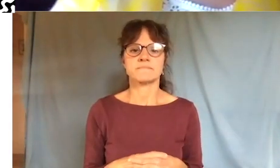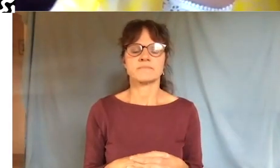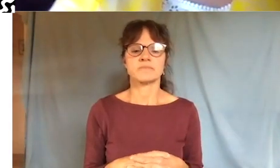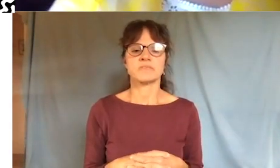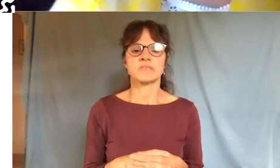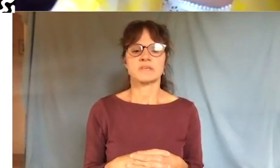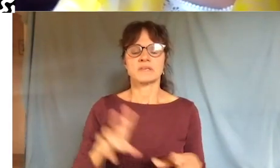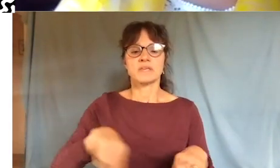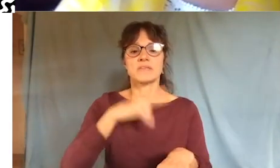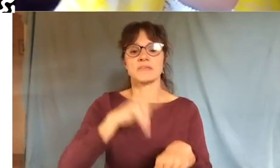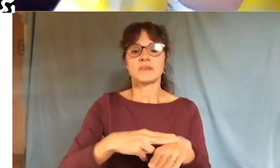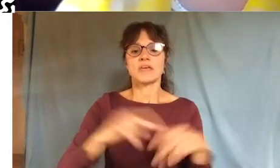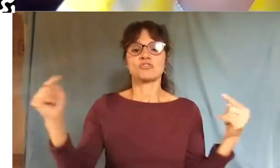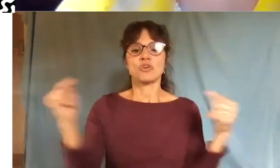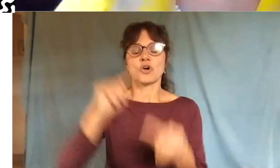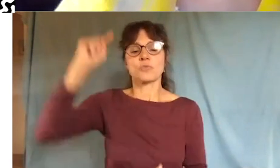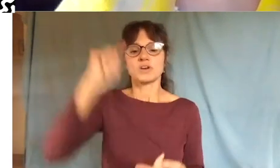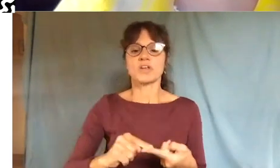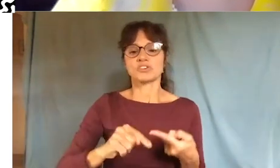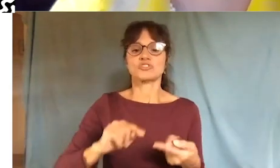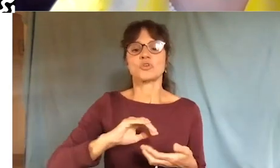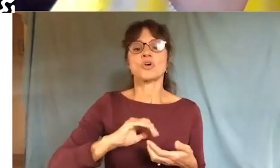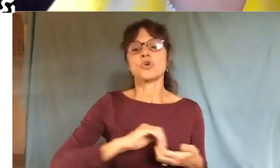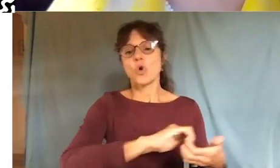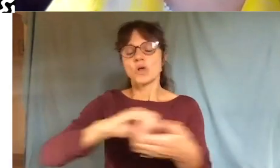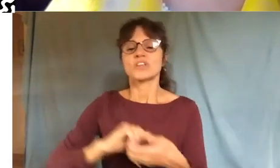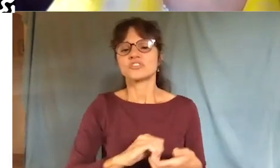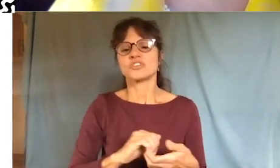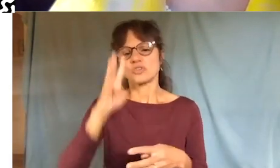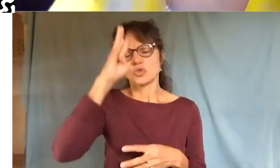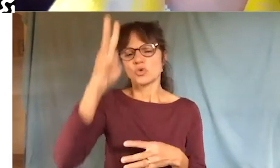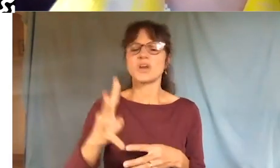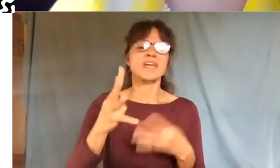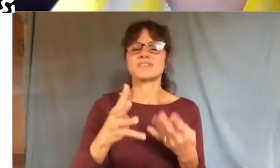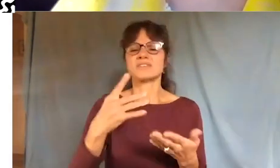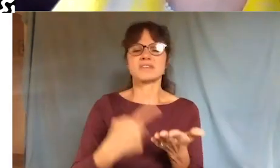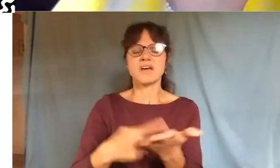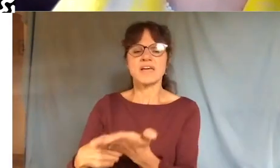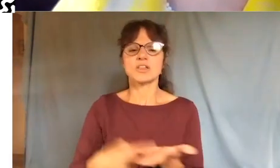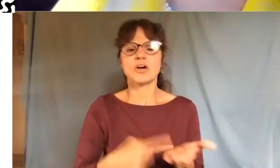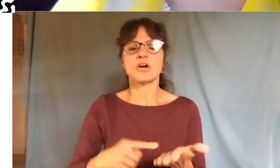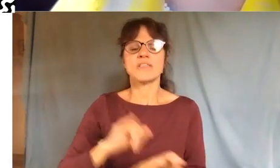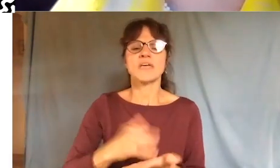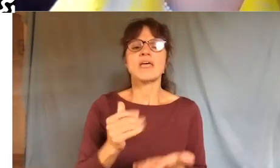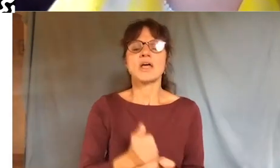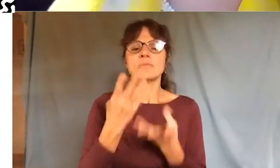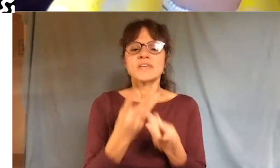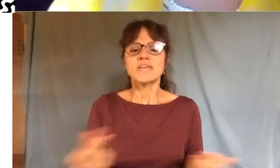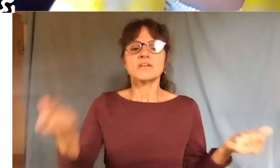The National Harm Reduction Coalition creates spaces for dialogue and action that help heal the harms of racialized drug